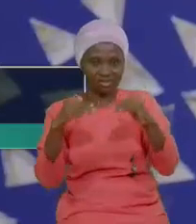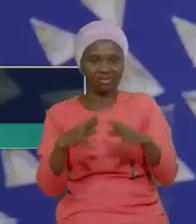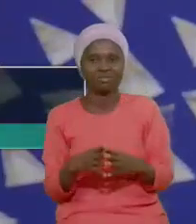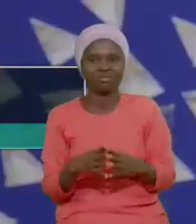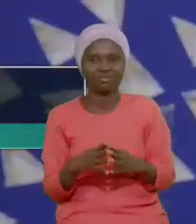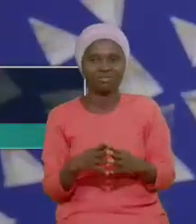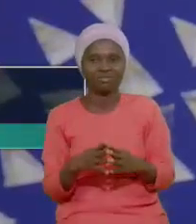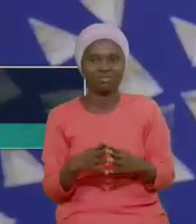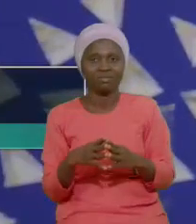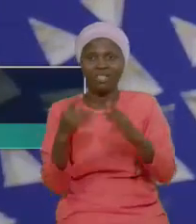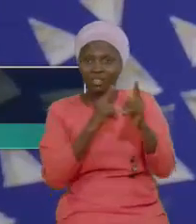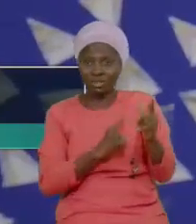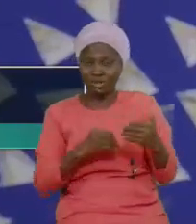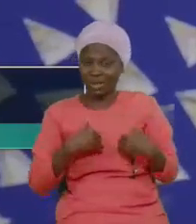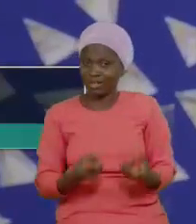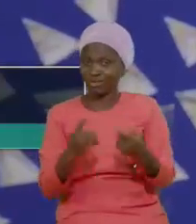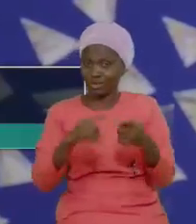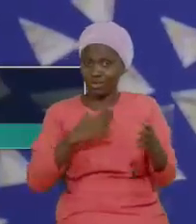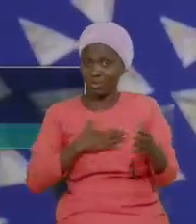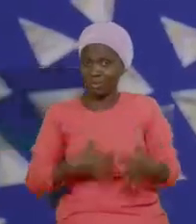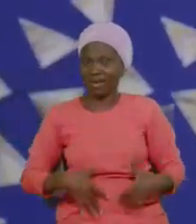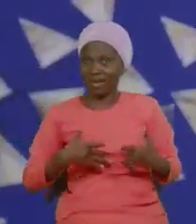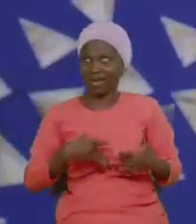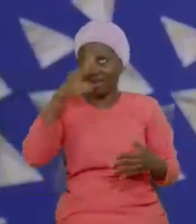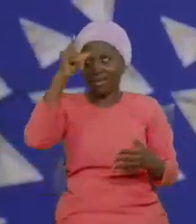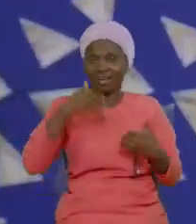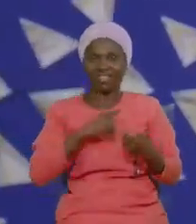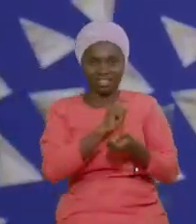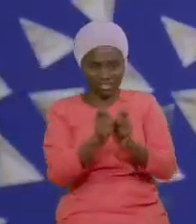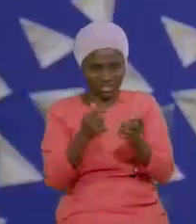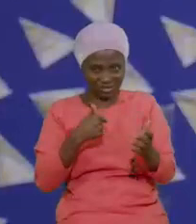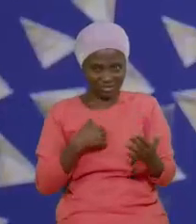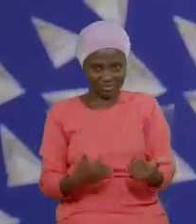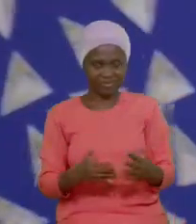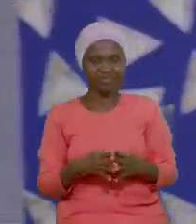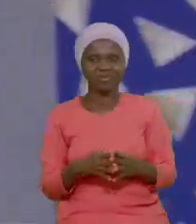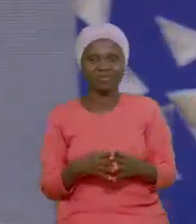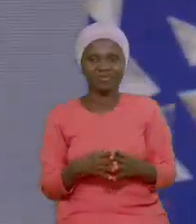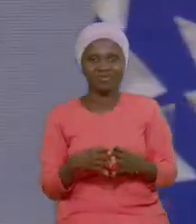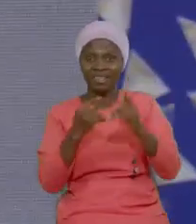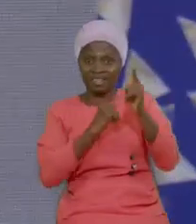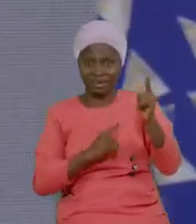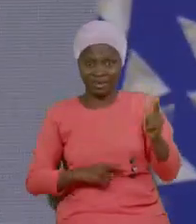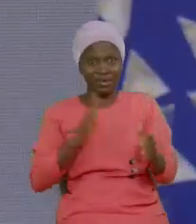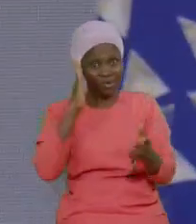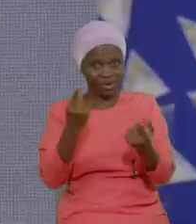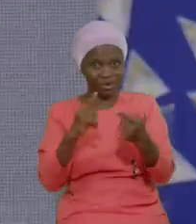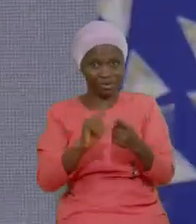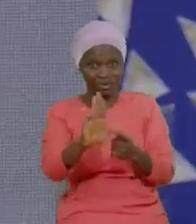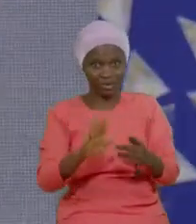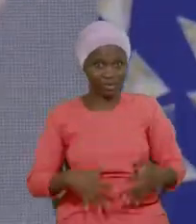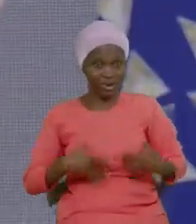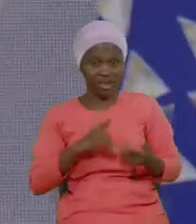The Lord has come to my life. He has changed me. The Lord will come to your life. He